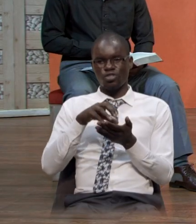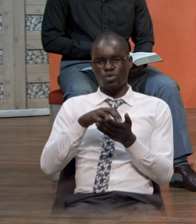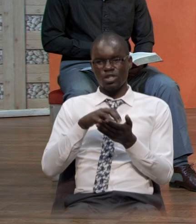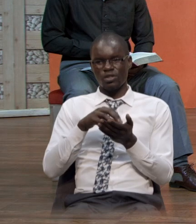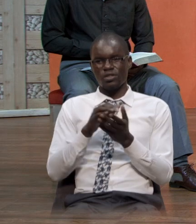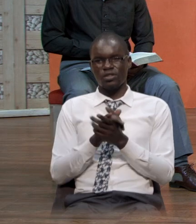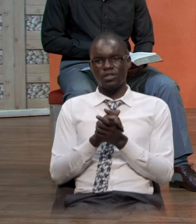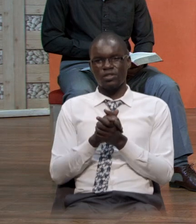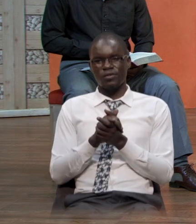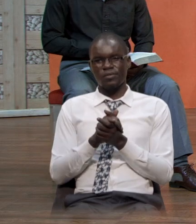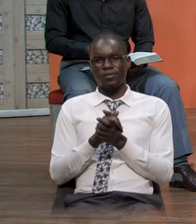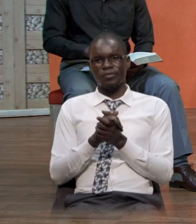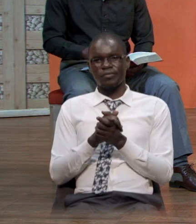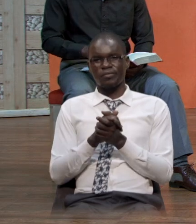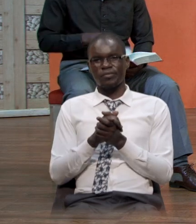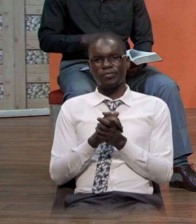The book of James.